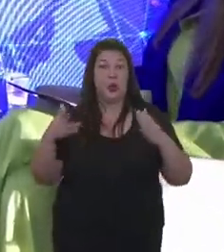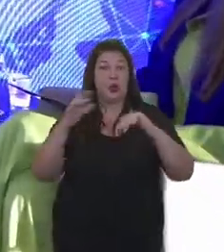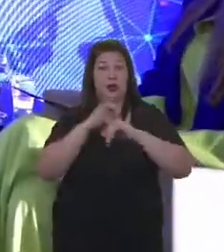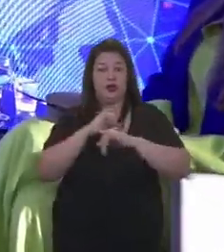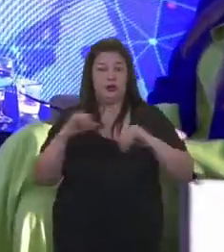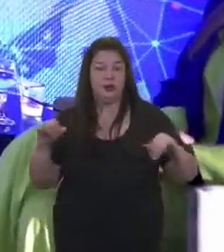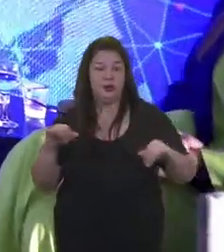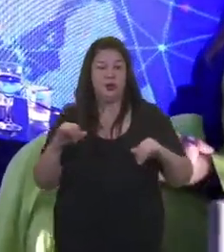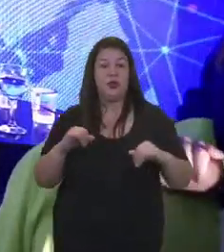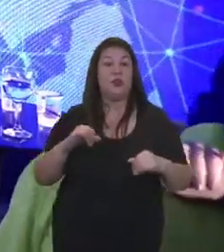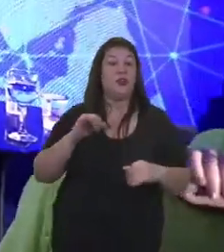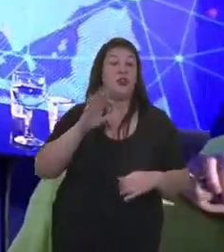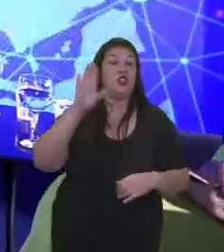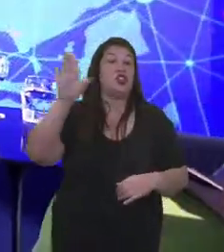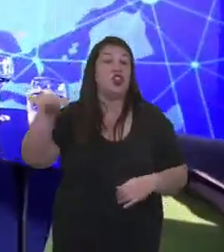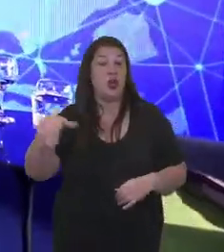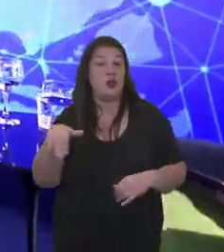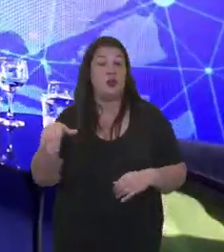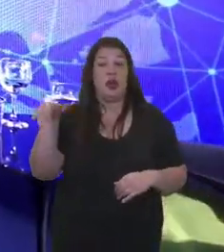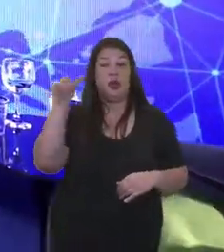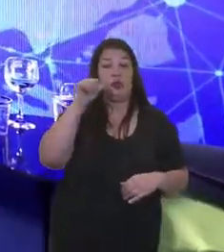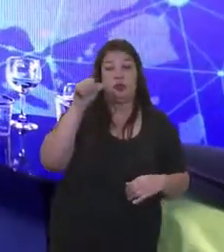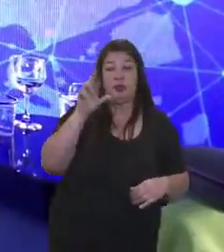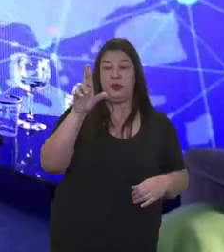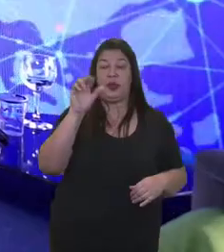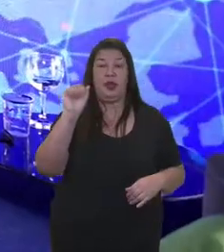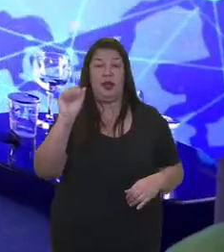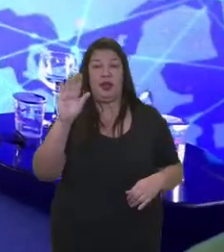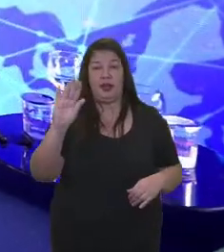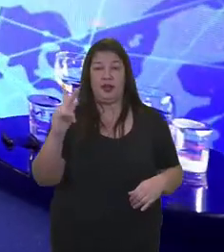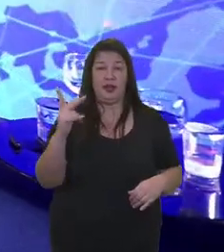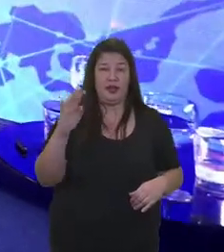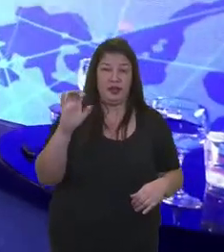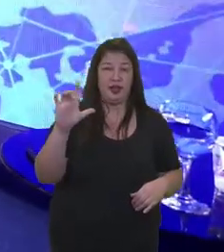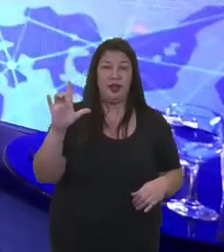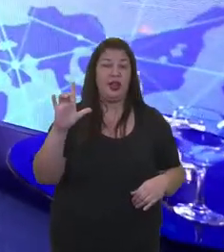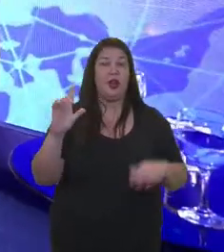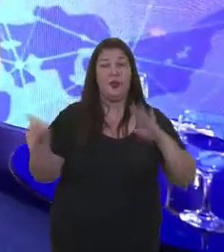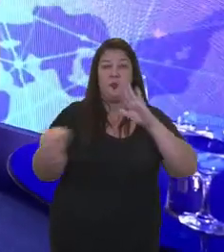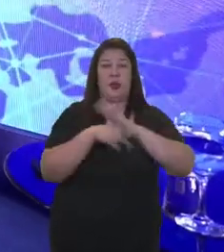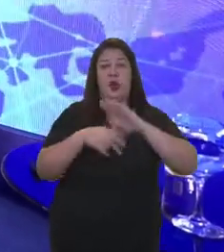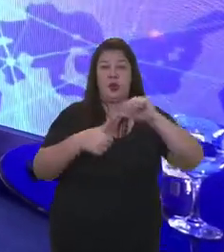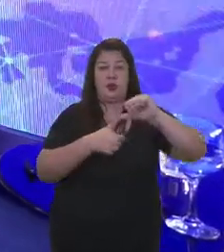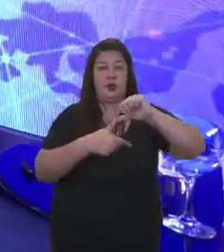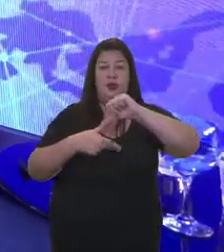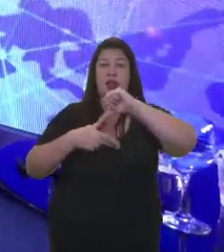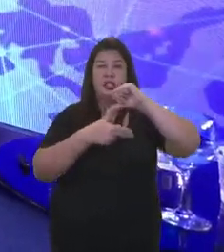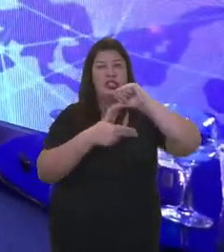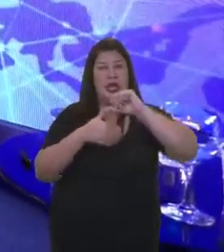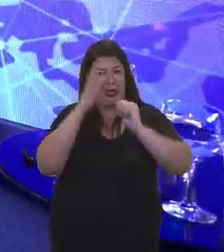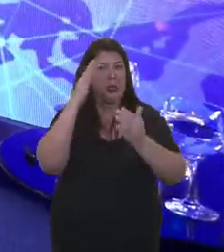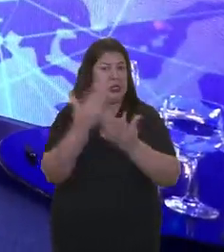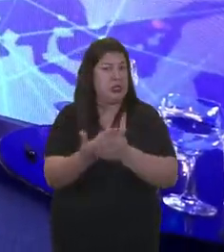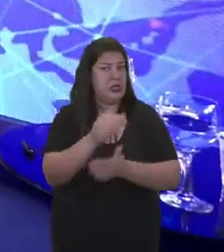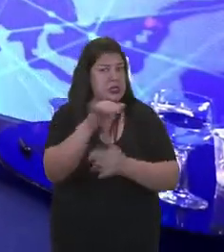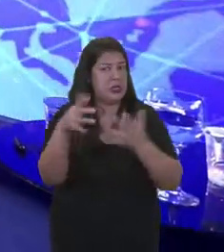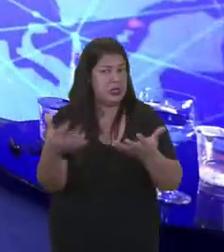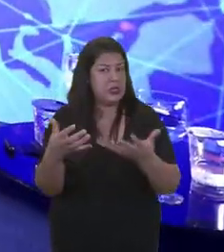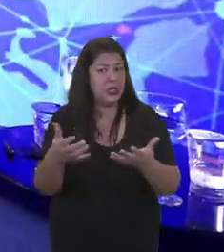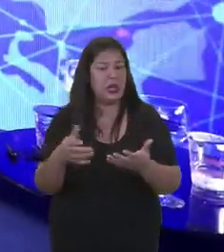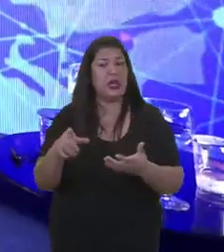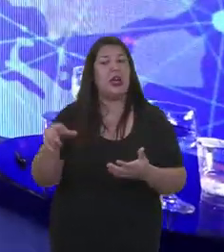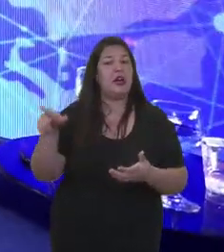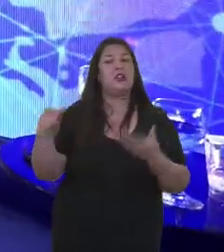now you don't, Rachel Maia, a Latin person, believe if you want,